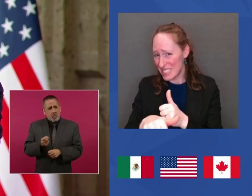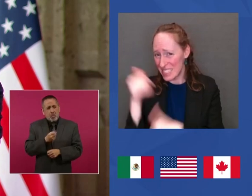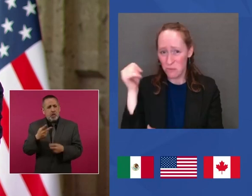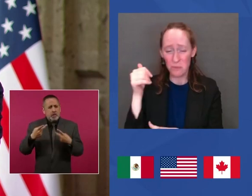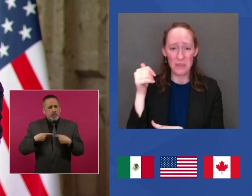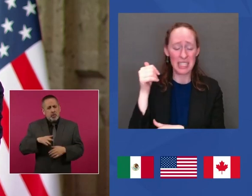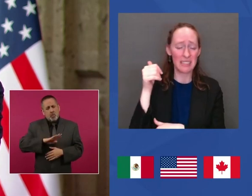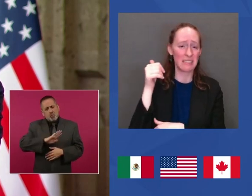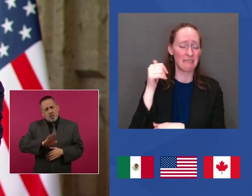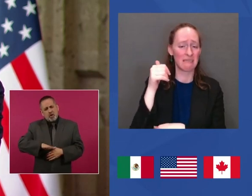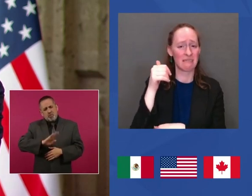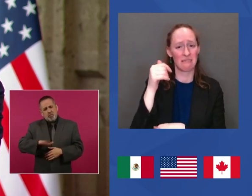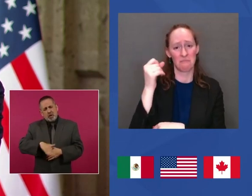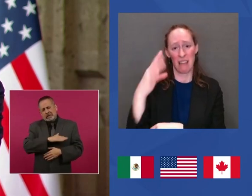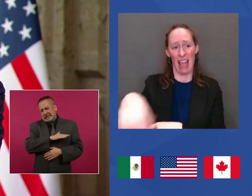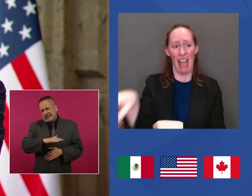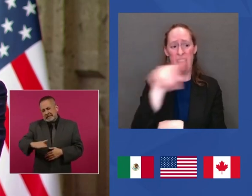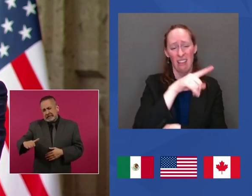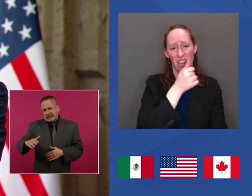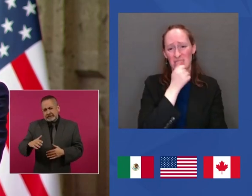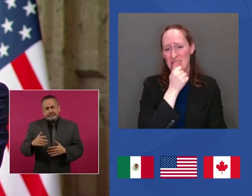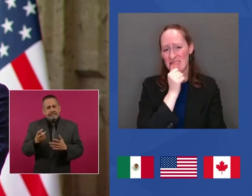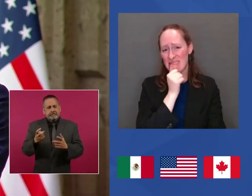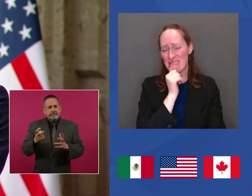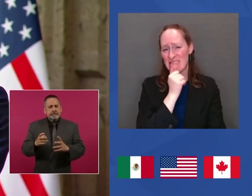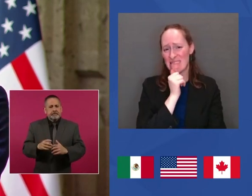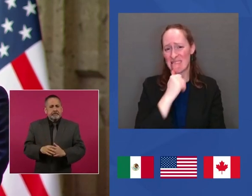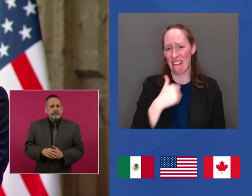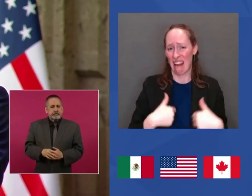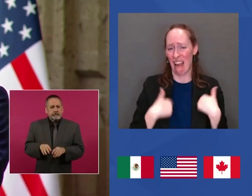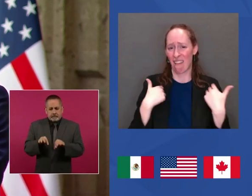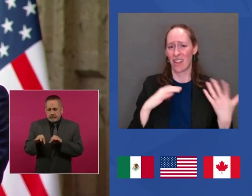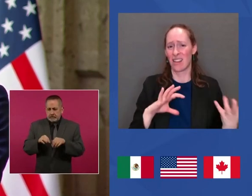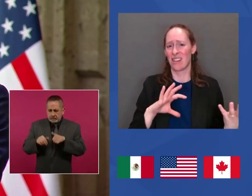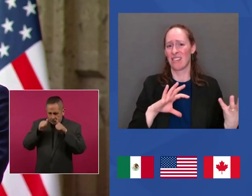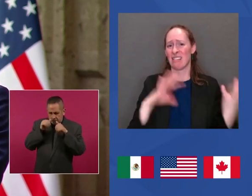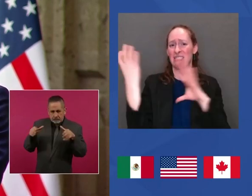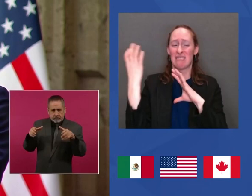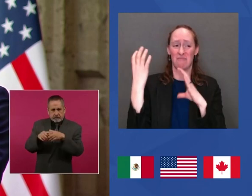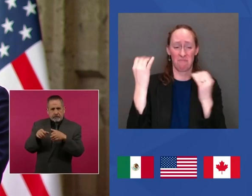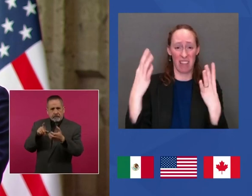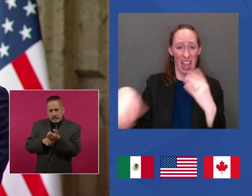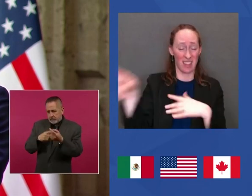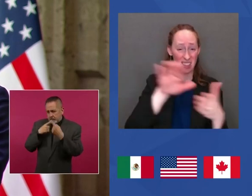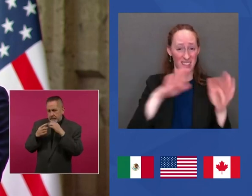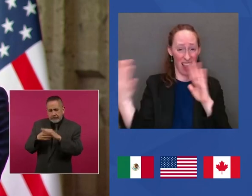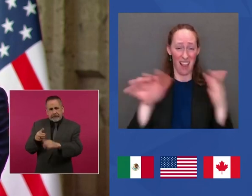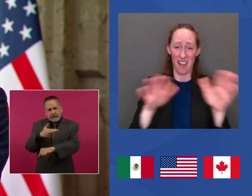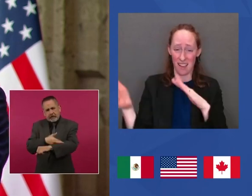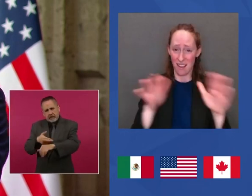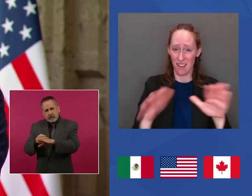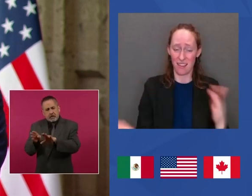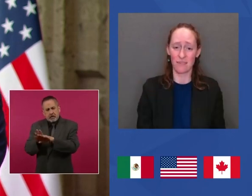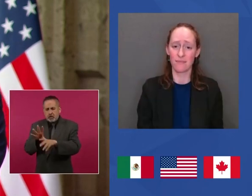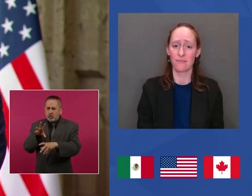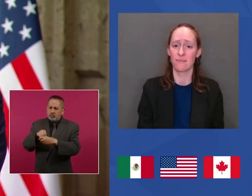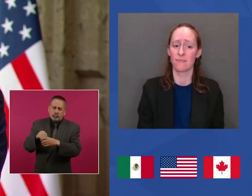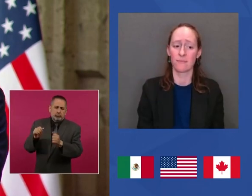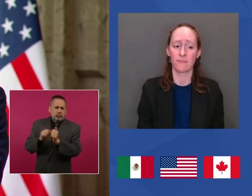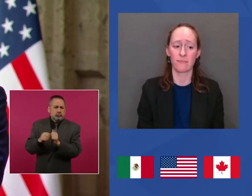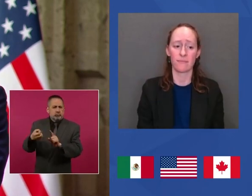because they are causing so many deaths. So then, we're working on this